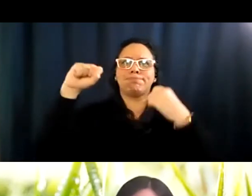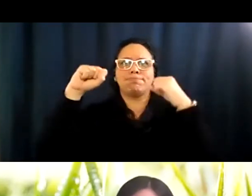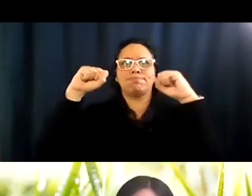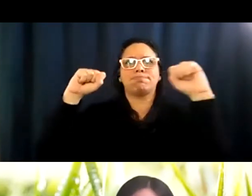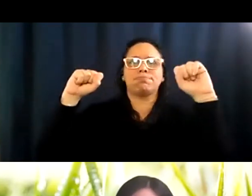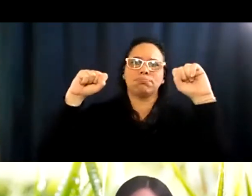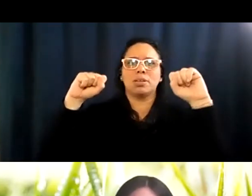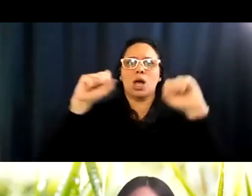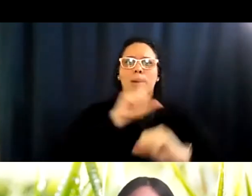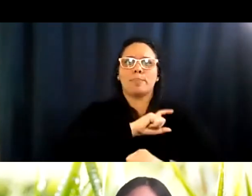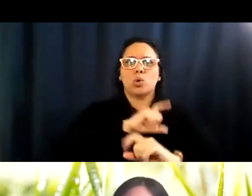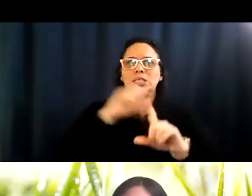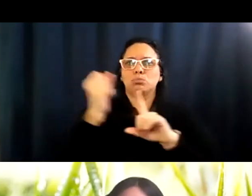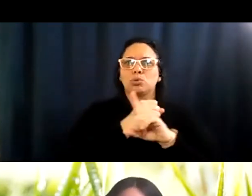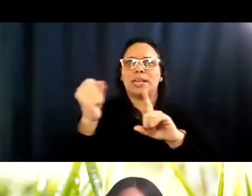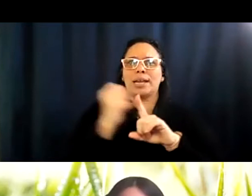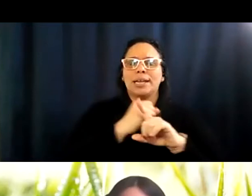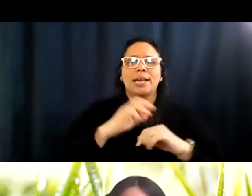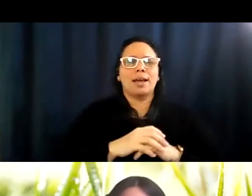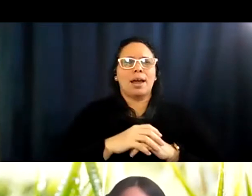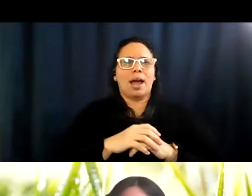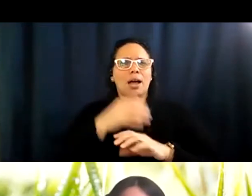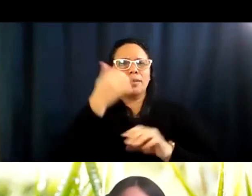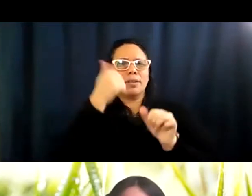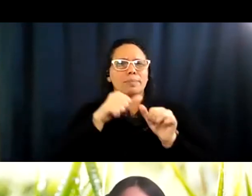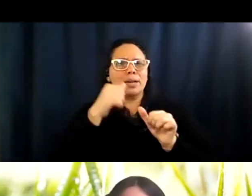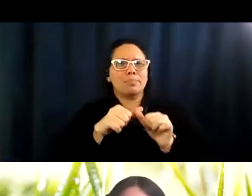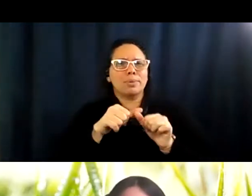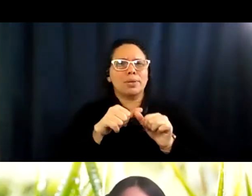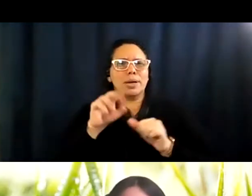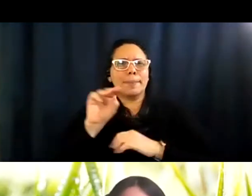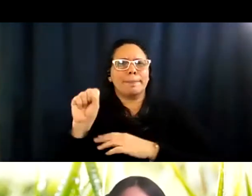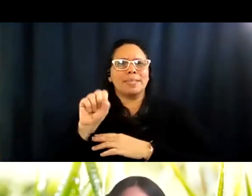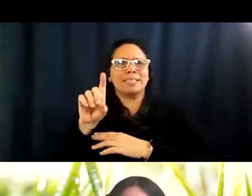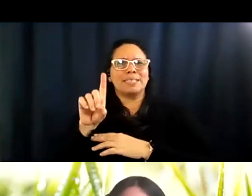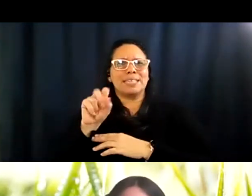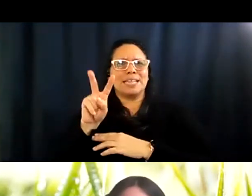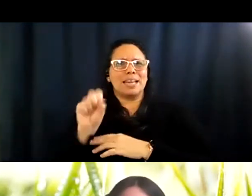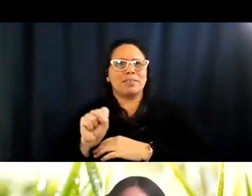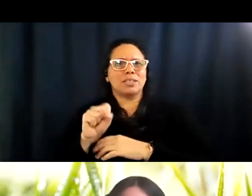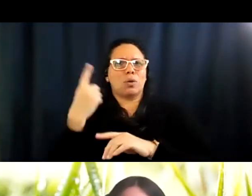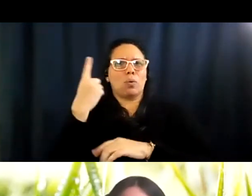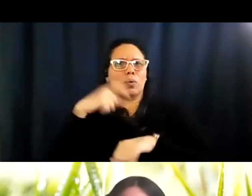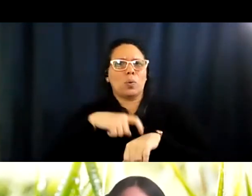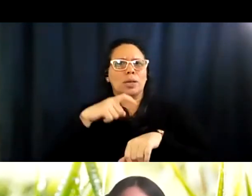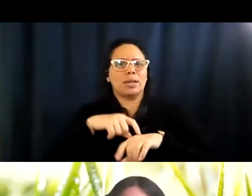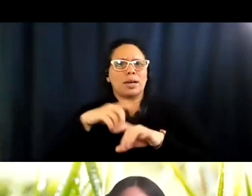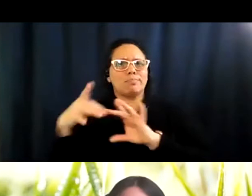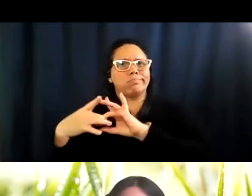brutality, I was reminded that Ms. Davis once united the world around these very same